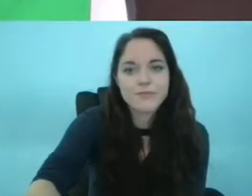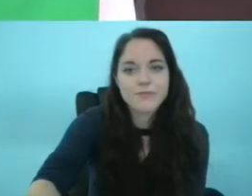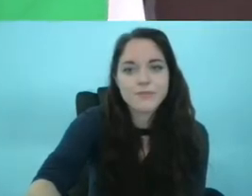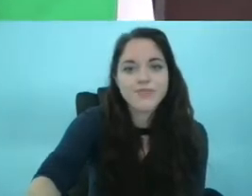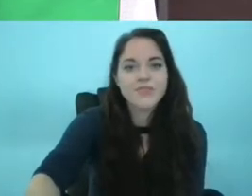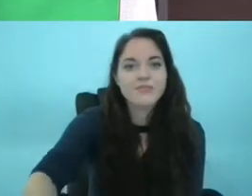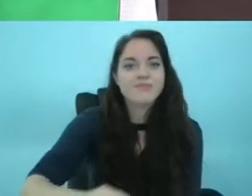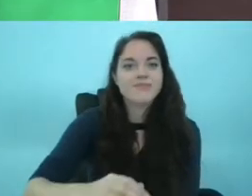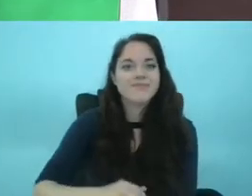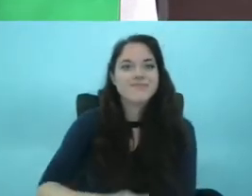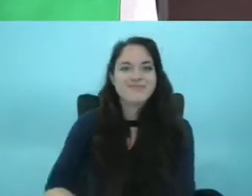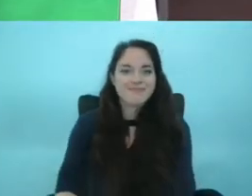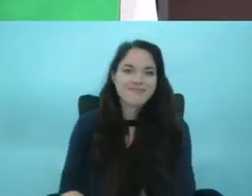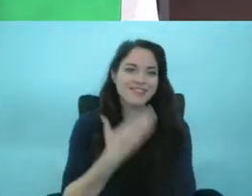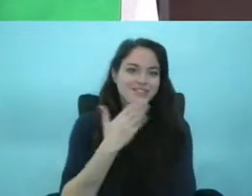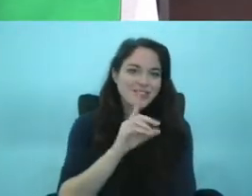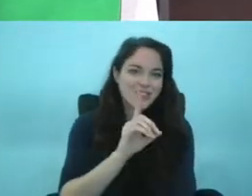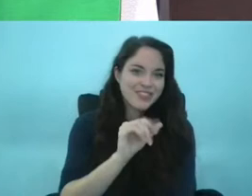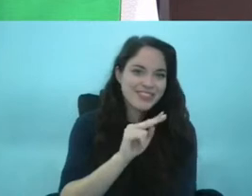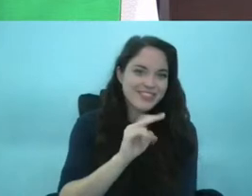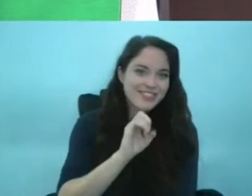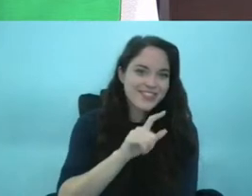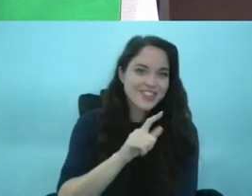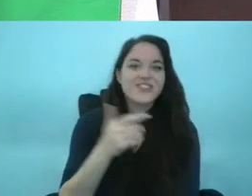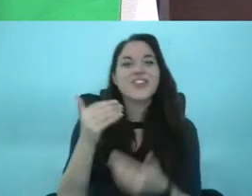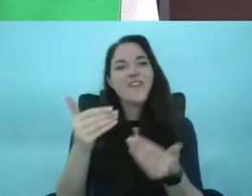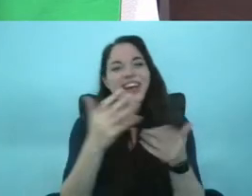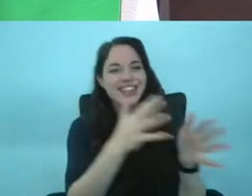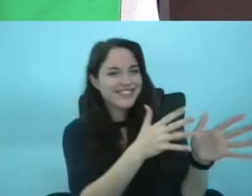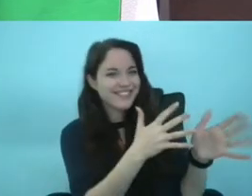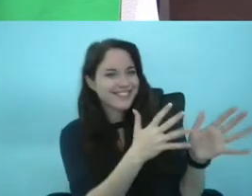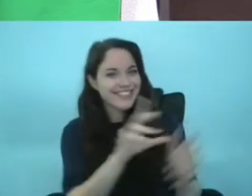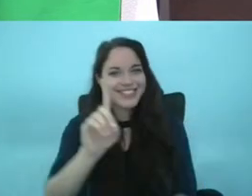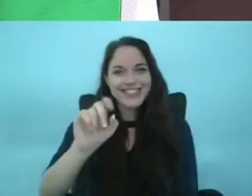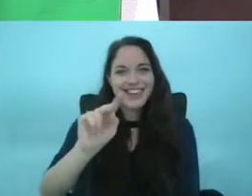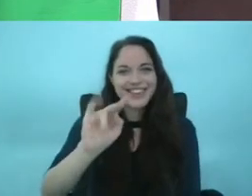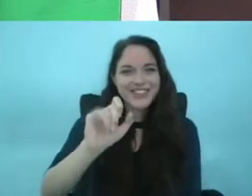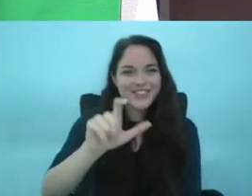Daniel, can we show Daniel some love as well?